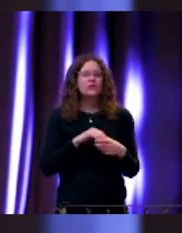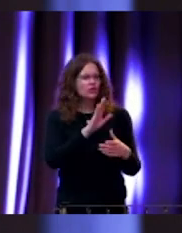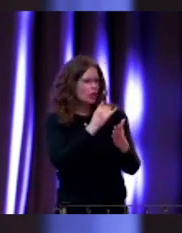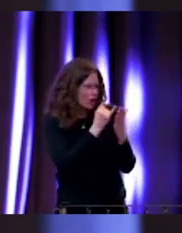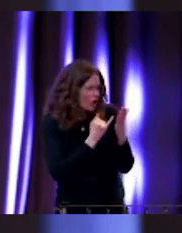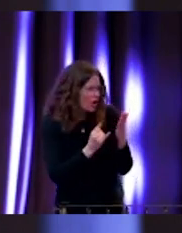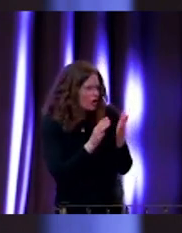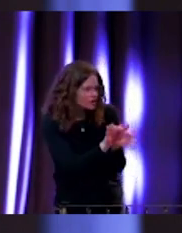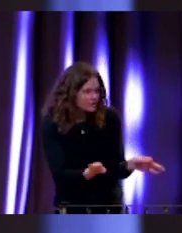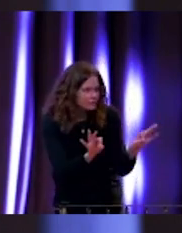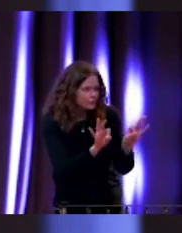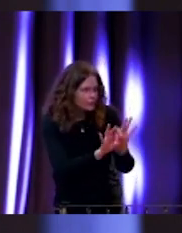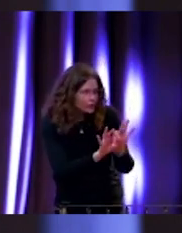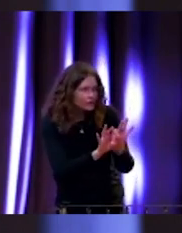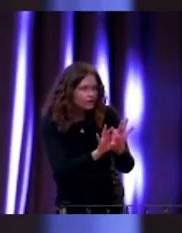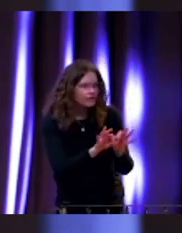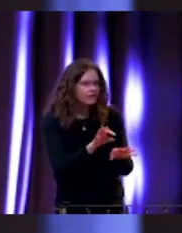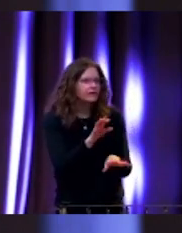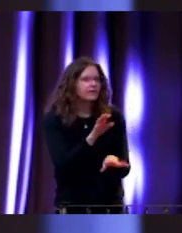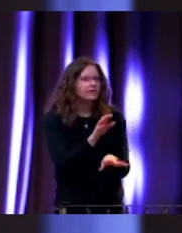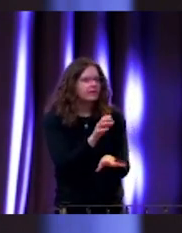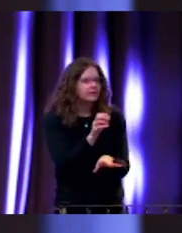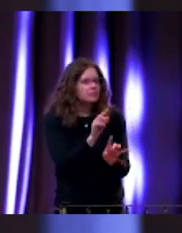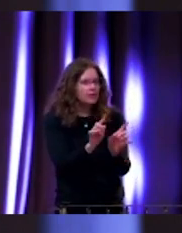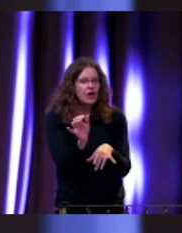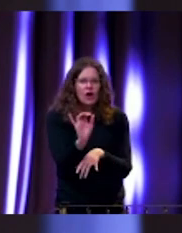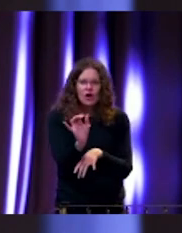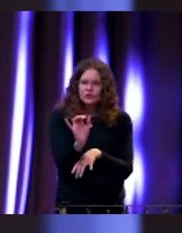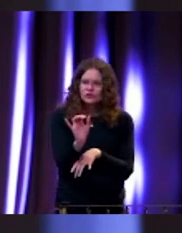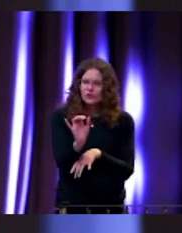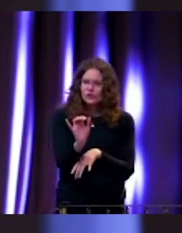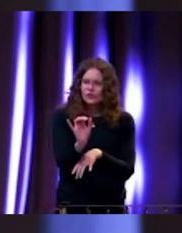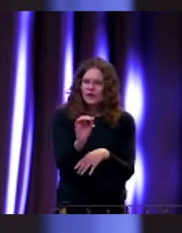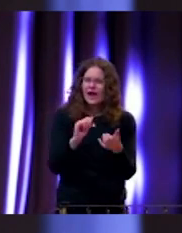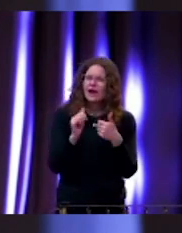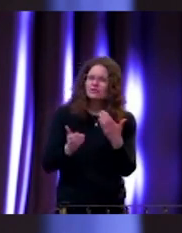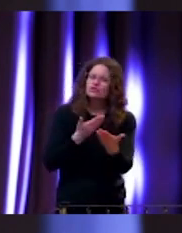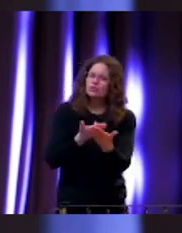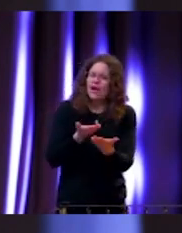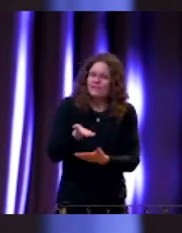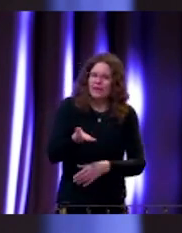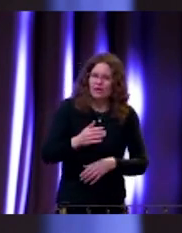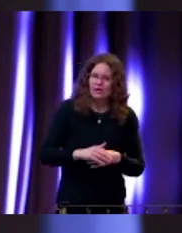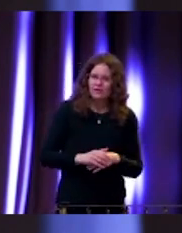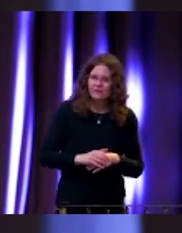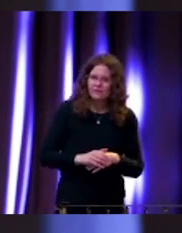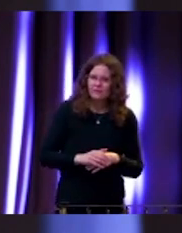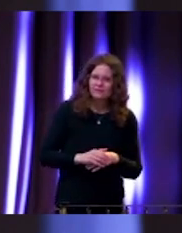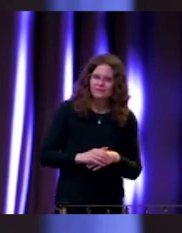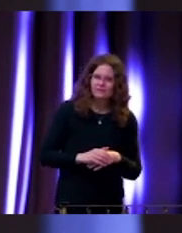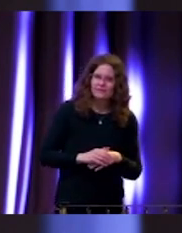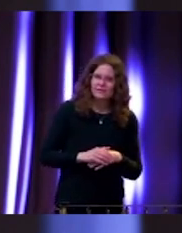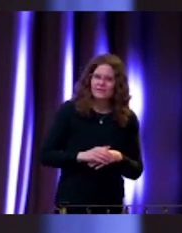space, right? How you got to that space of what matters, because everyone is on a different journey in life, right?